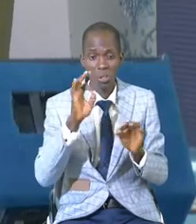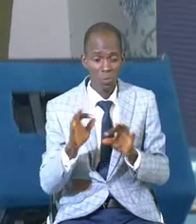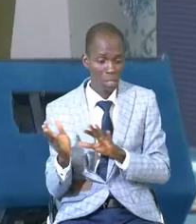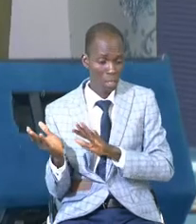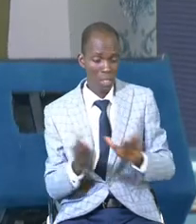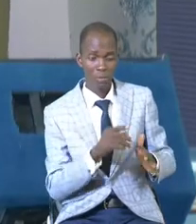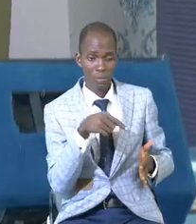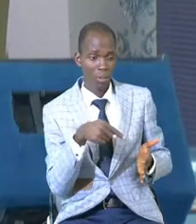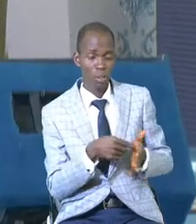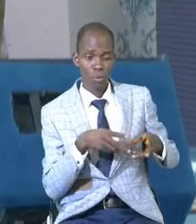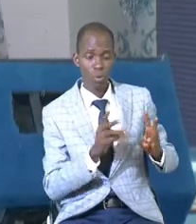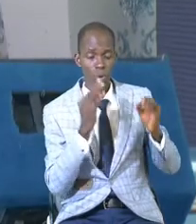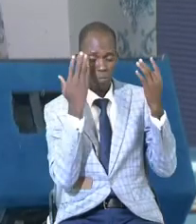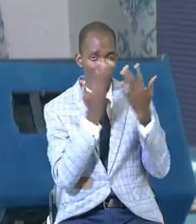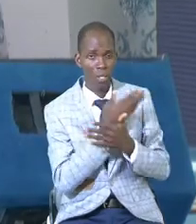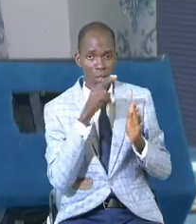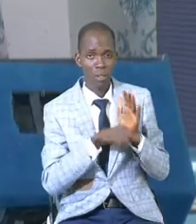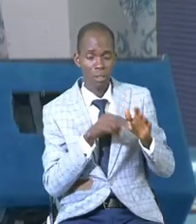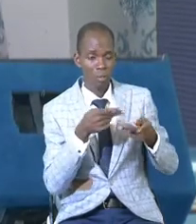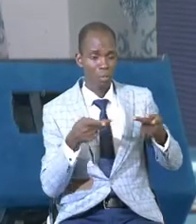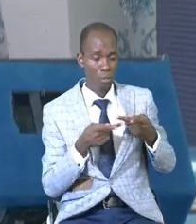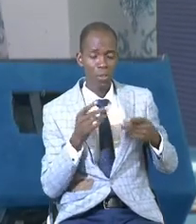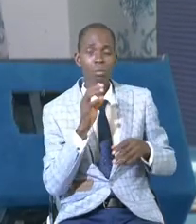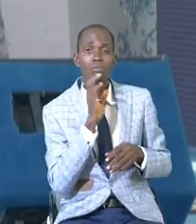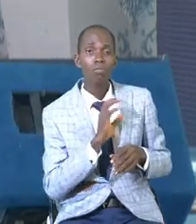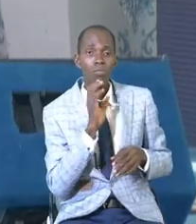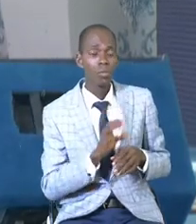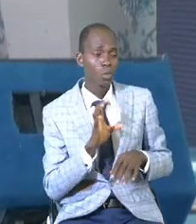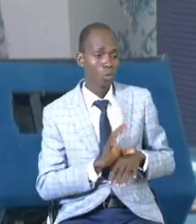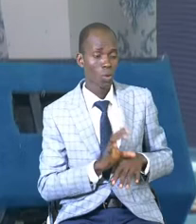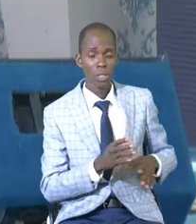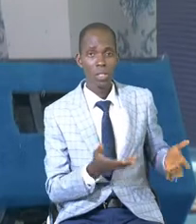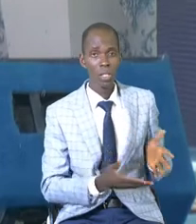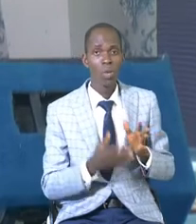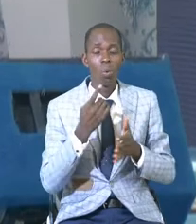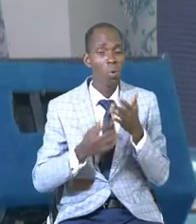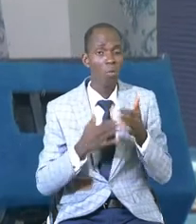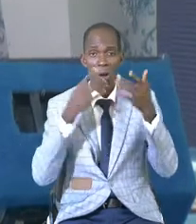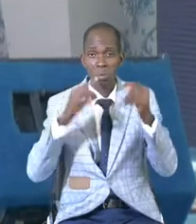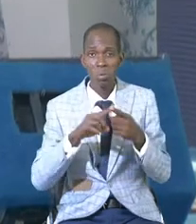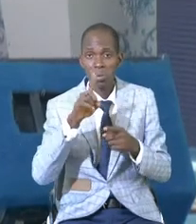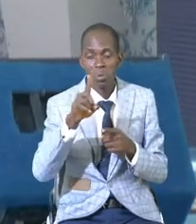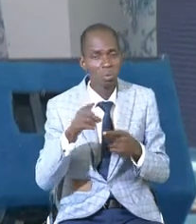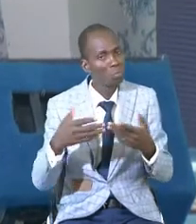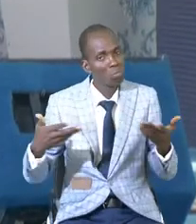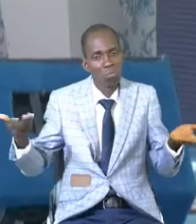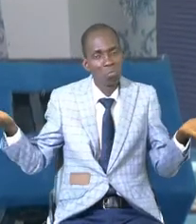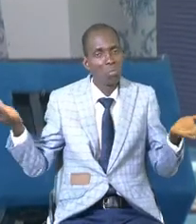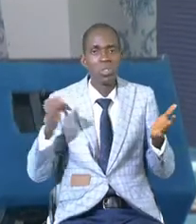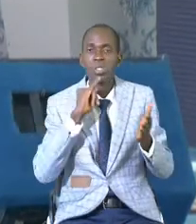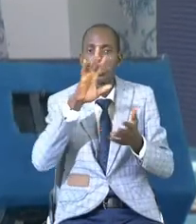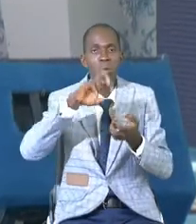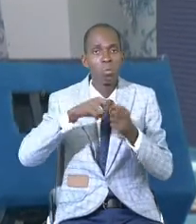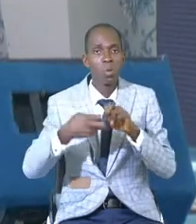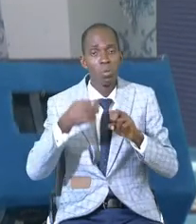of darkness, if you leave this secret cult, whatever happens to you, take care, because that mighty